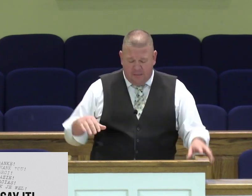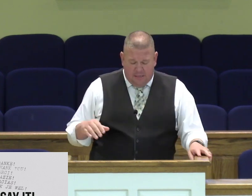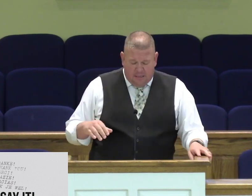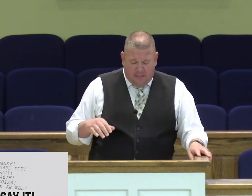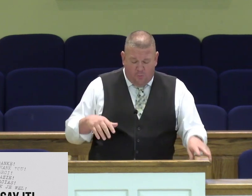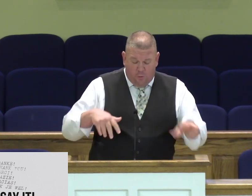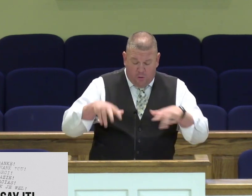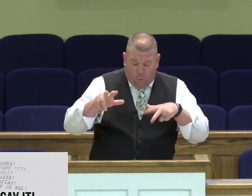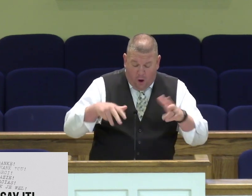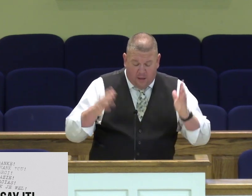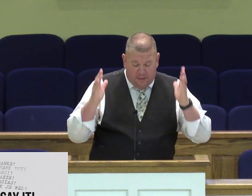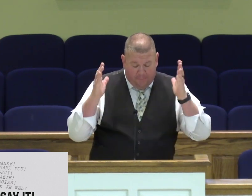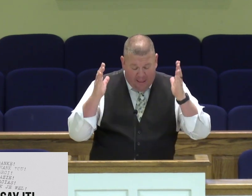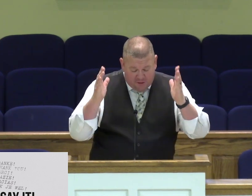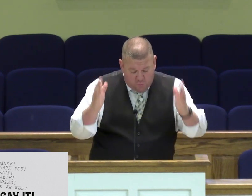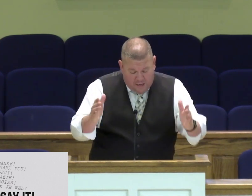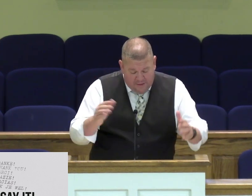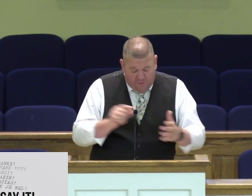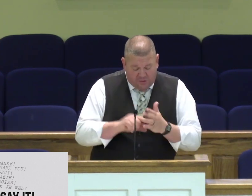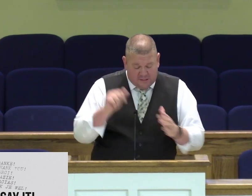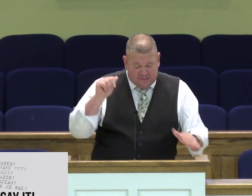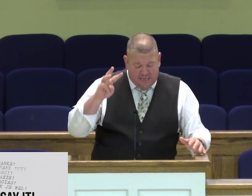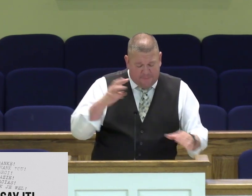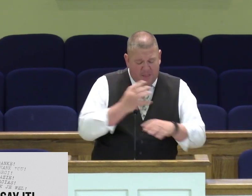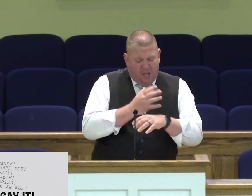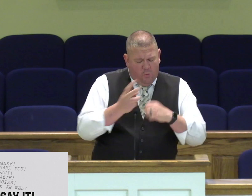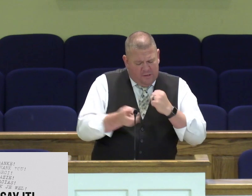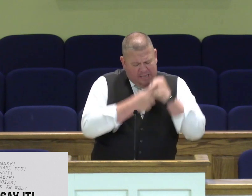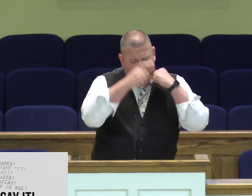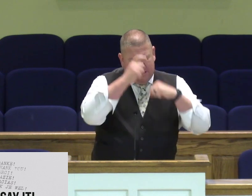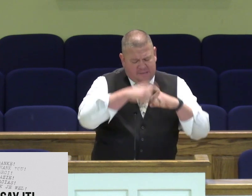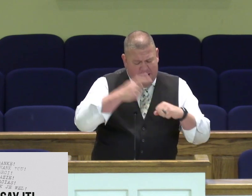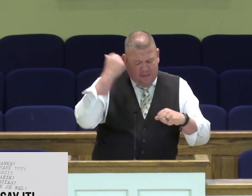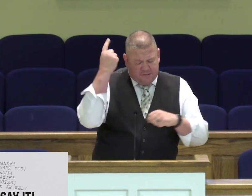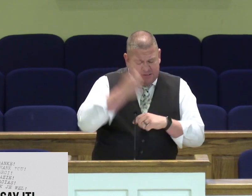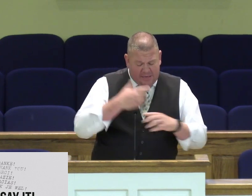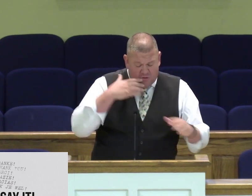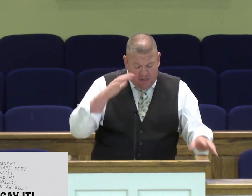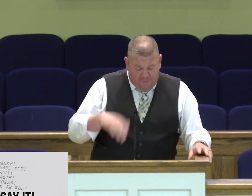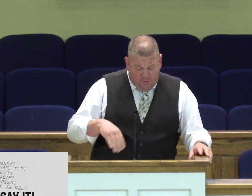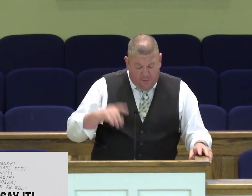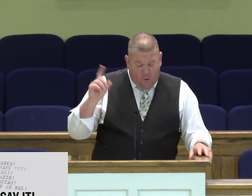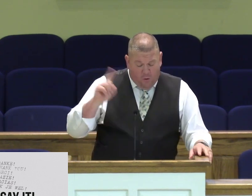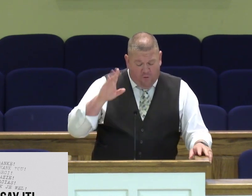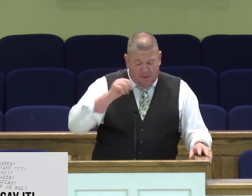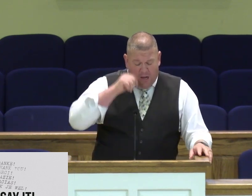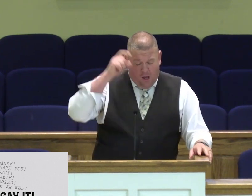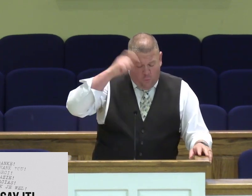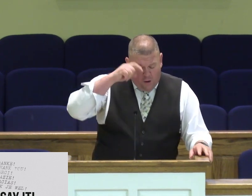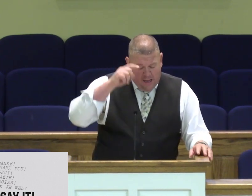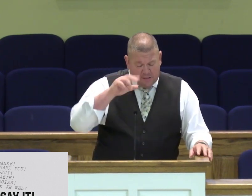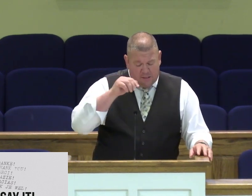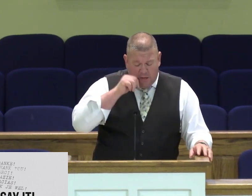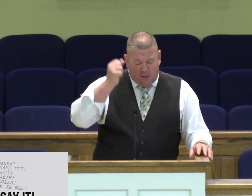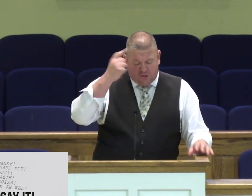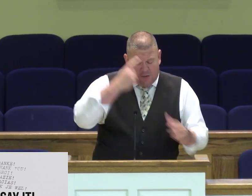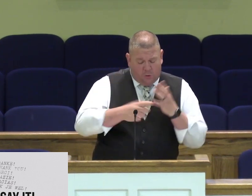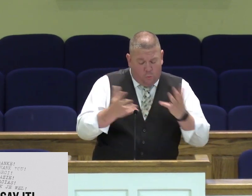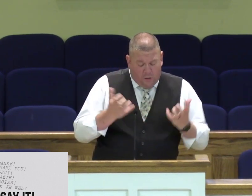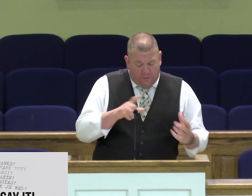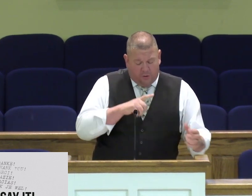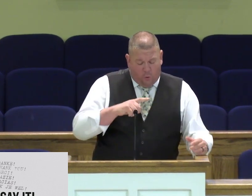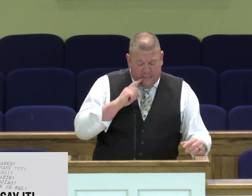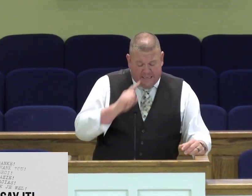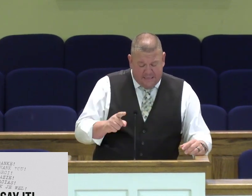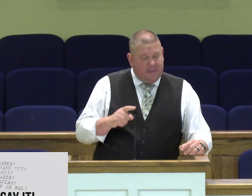balance. But you walk in a balanced way. Verse 16, redeeming the time because the days are evil. Wherefore, be not unwise and understanding what the